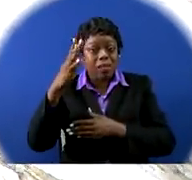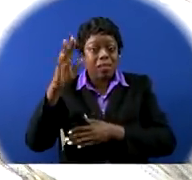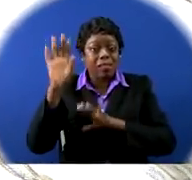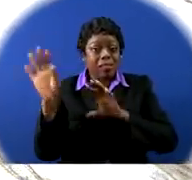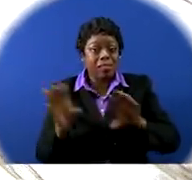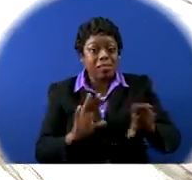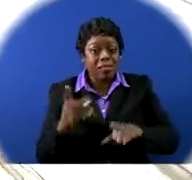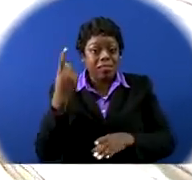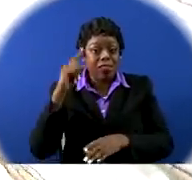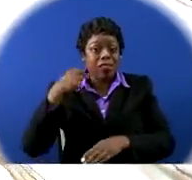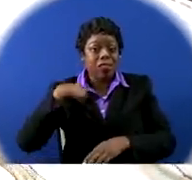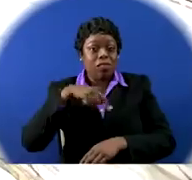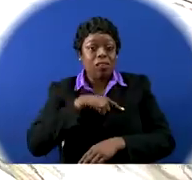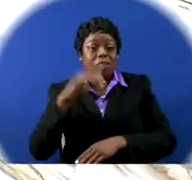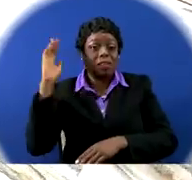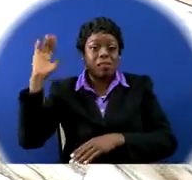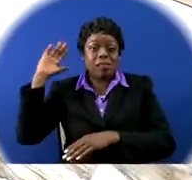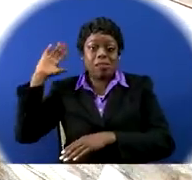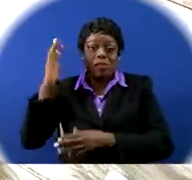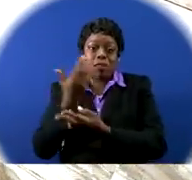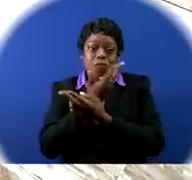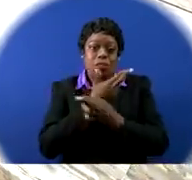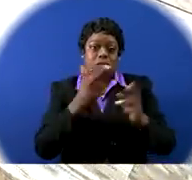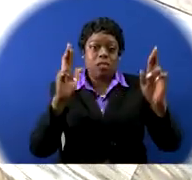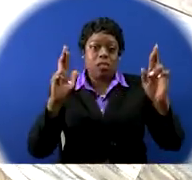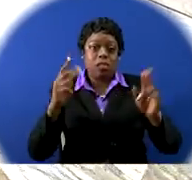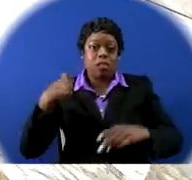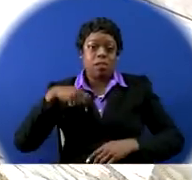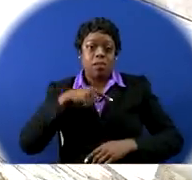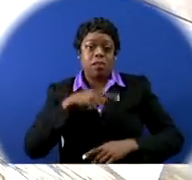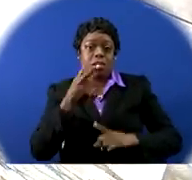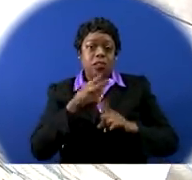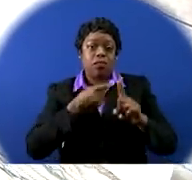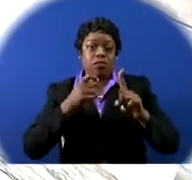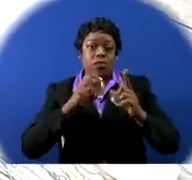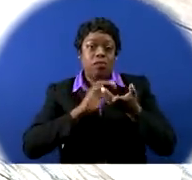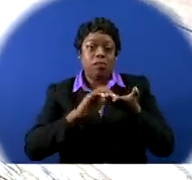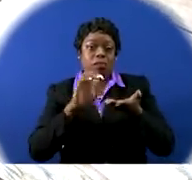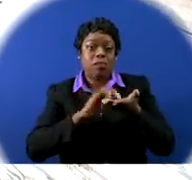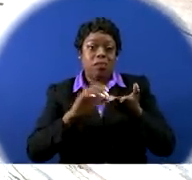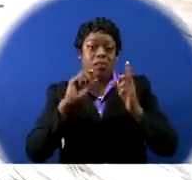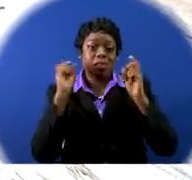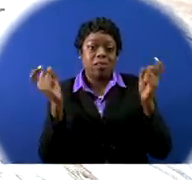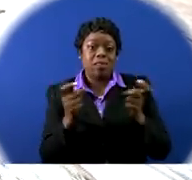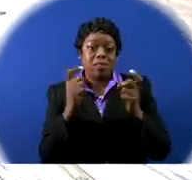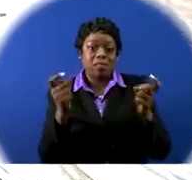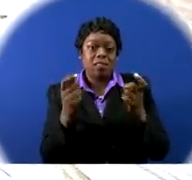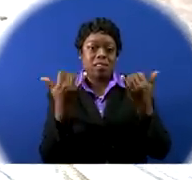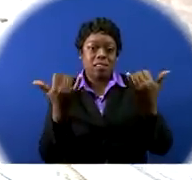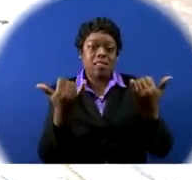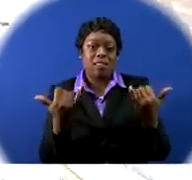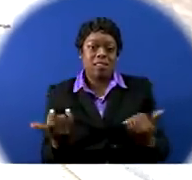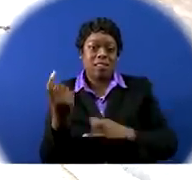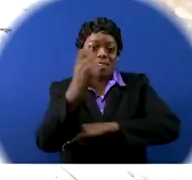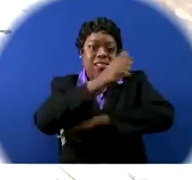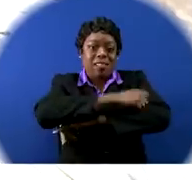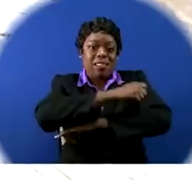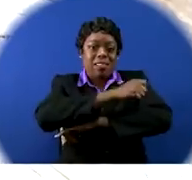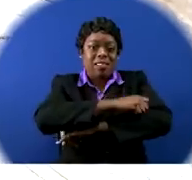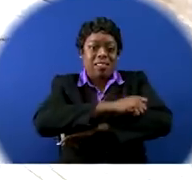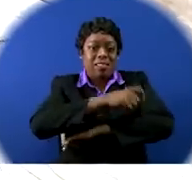our sins. And so we come to this table celebrating, remembering that the redeemed of the Lord ought to say